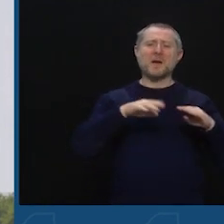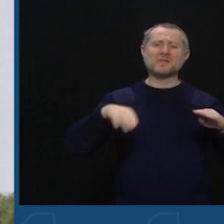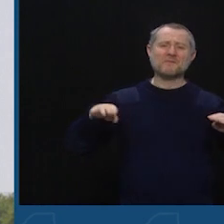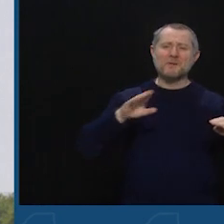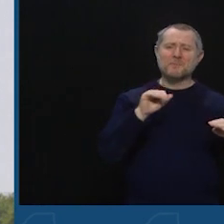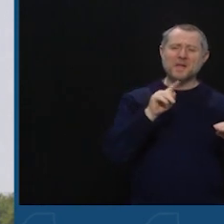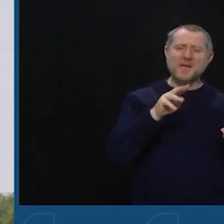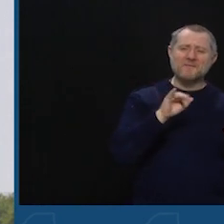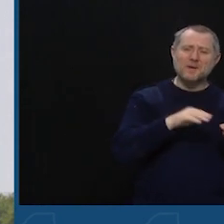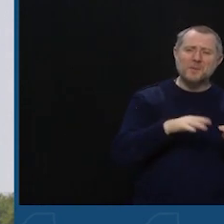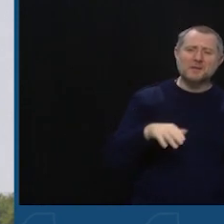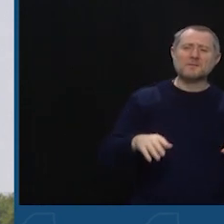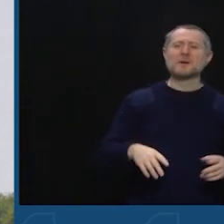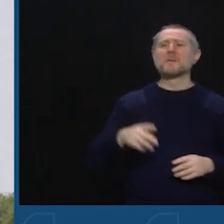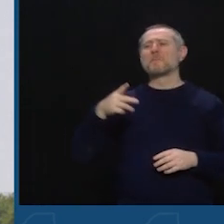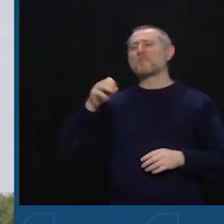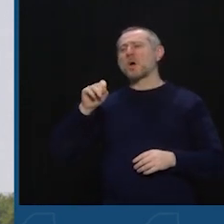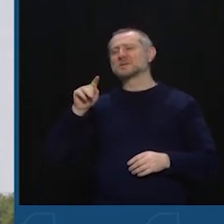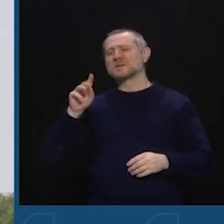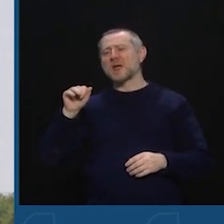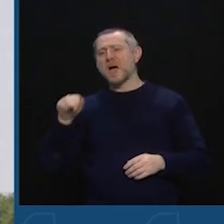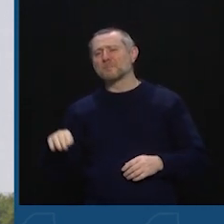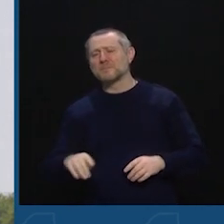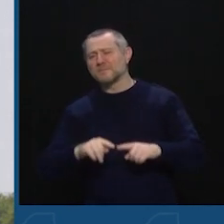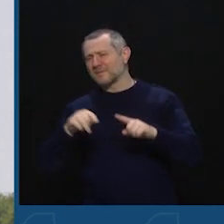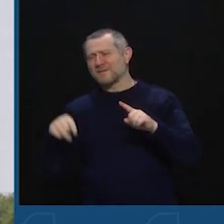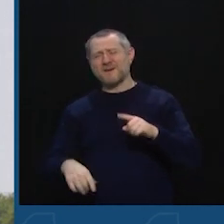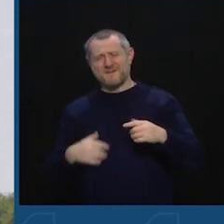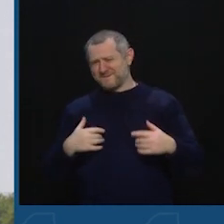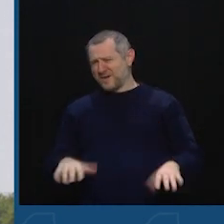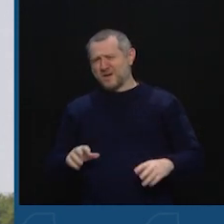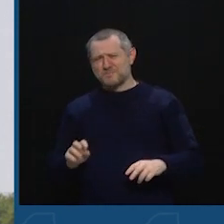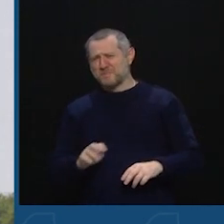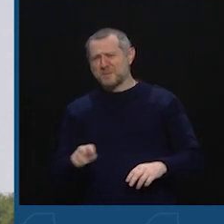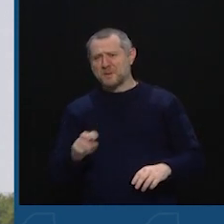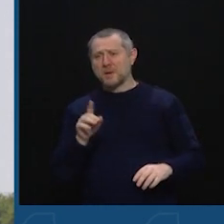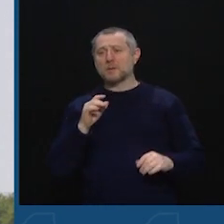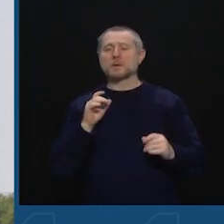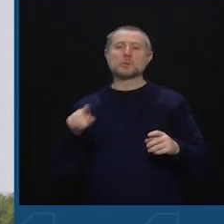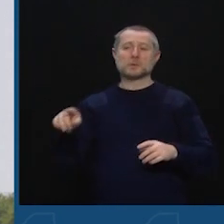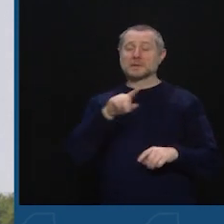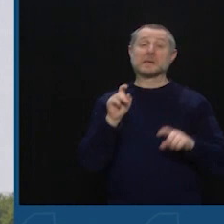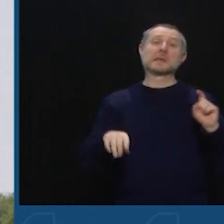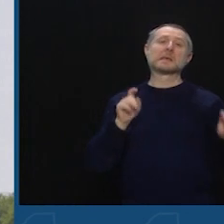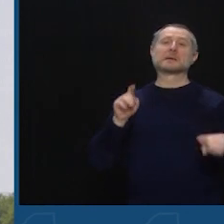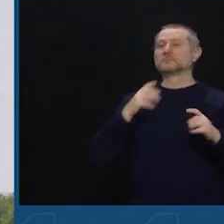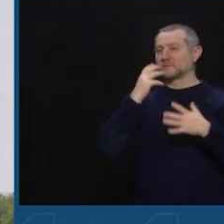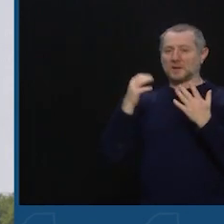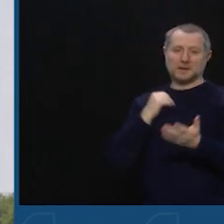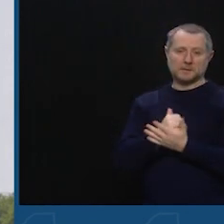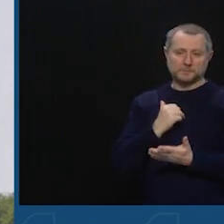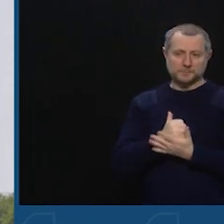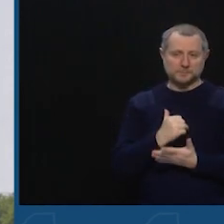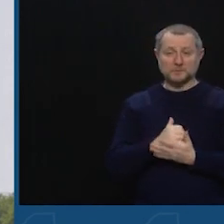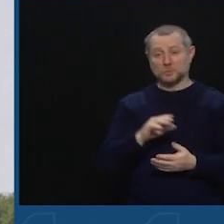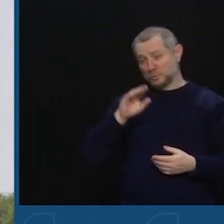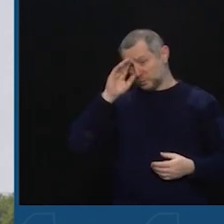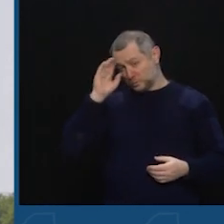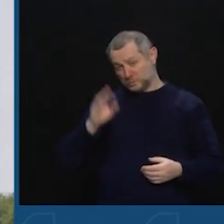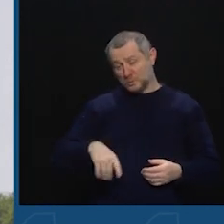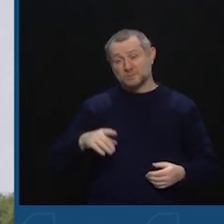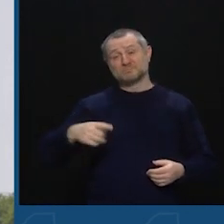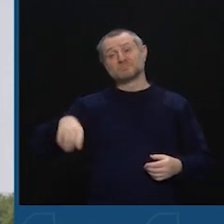Everybody needs help, and it's no fault of their own that their economic livelihood was shattered when so many